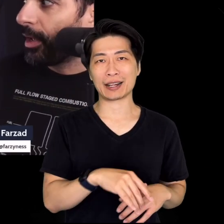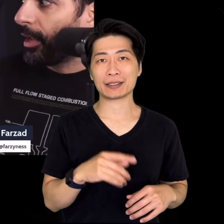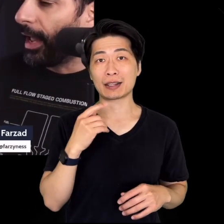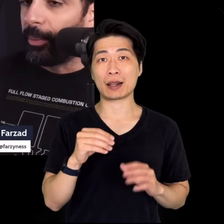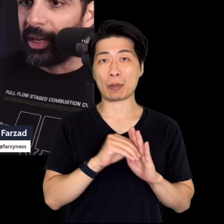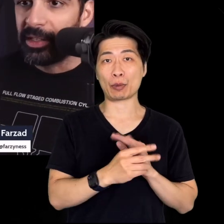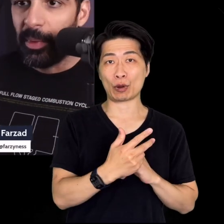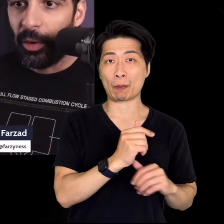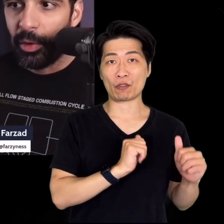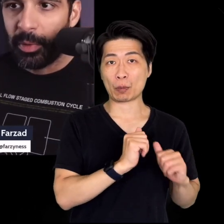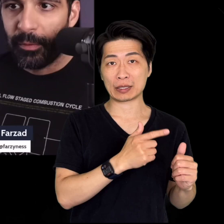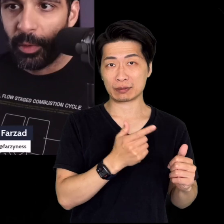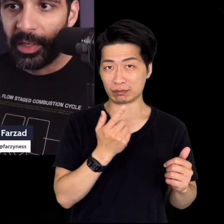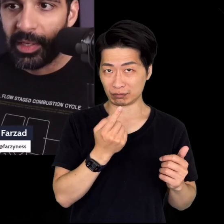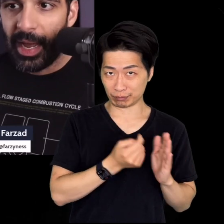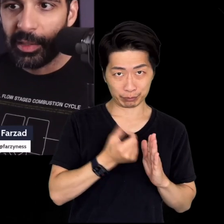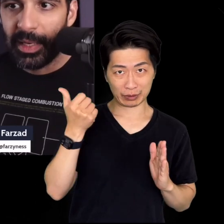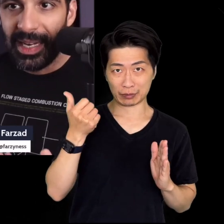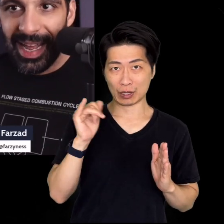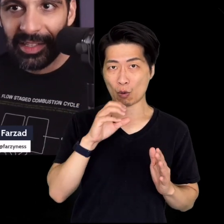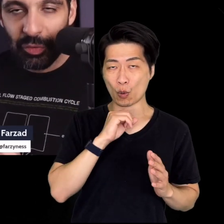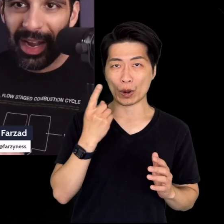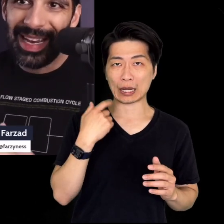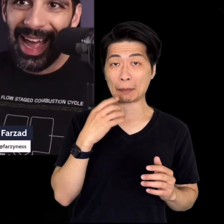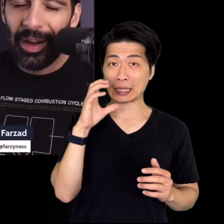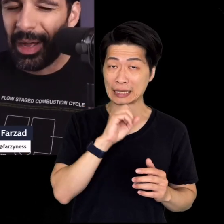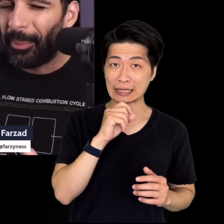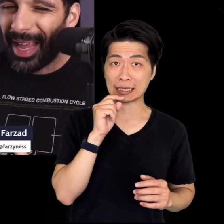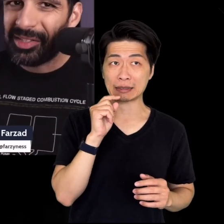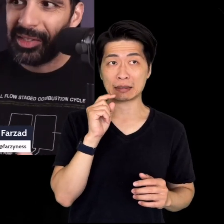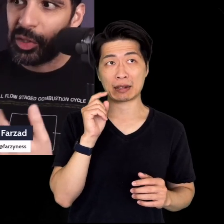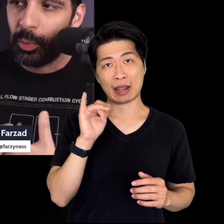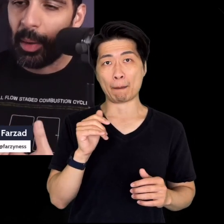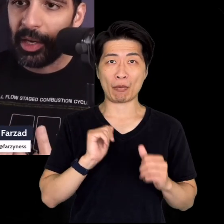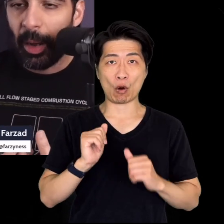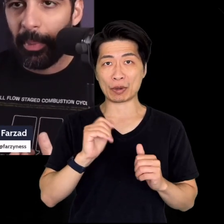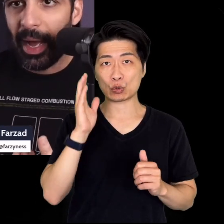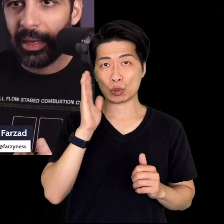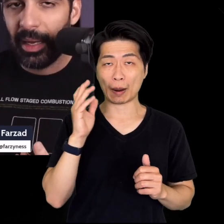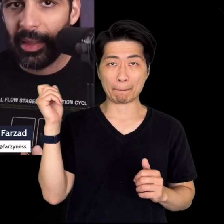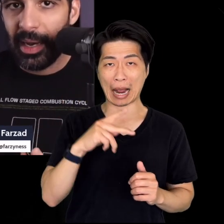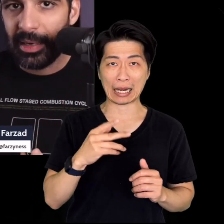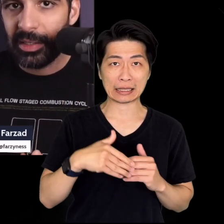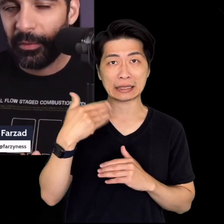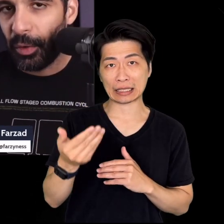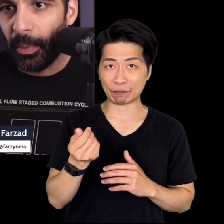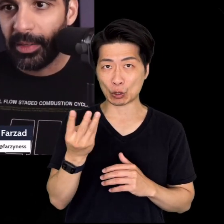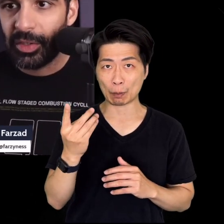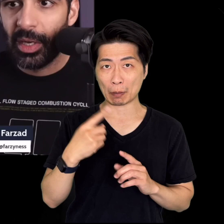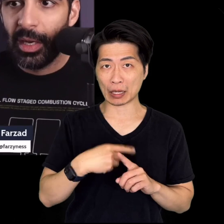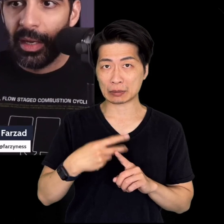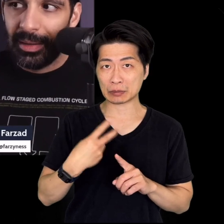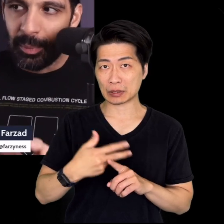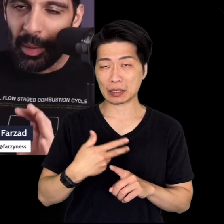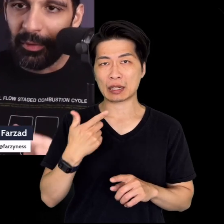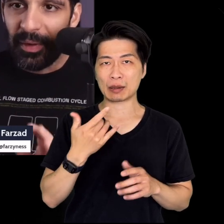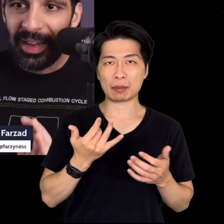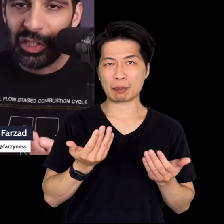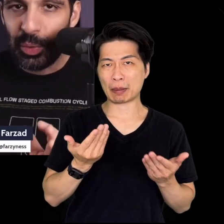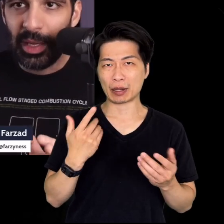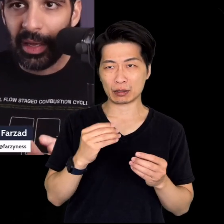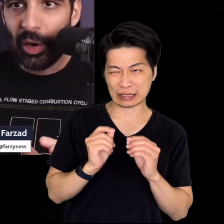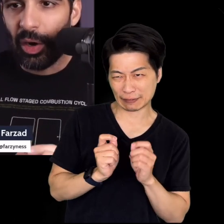that. Now, because the Model 3 performance has been nixed right now, I'm guessing this will probably come back in the next few months. They're